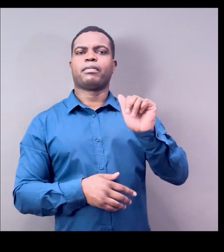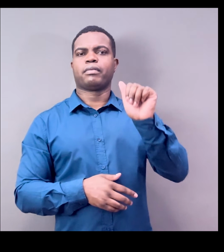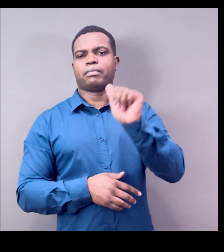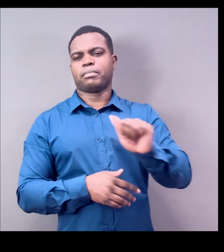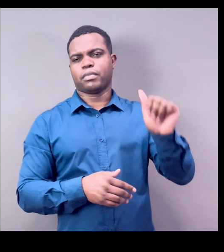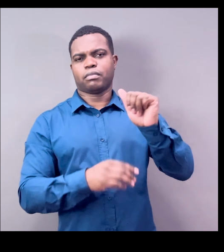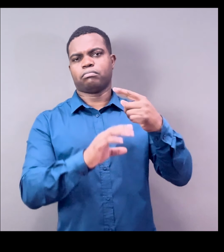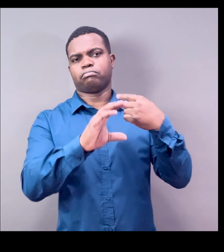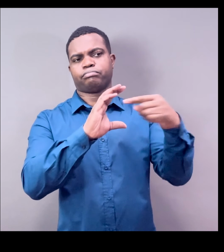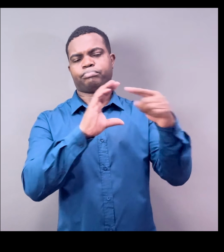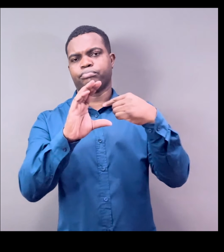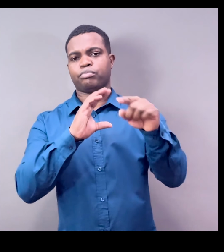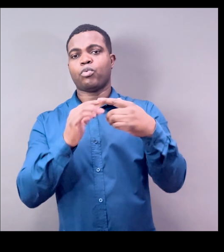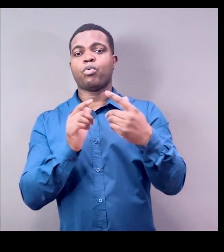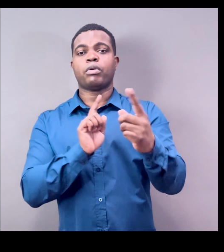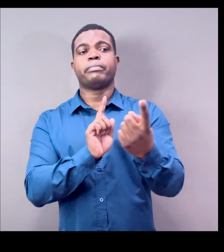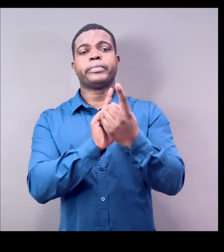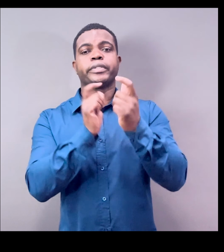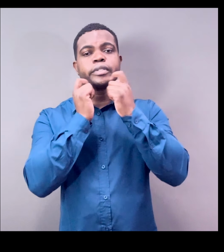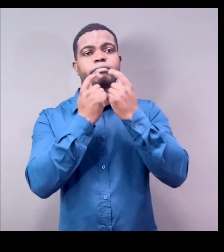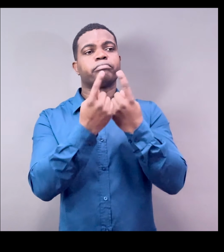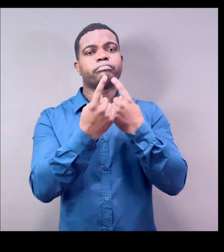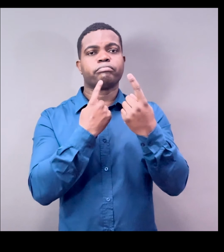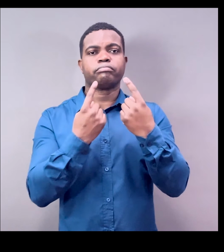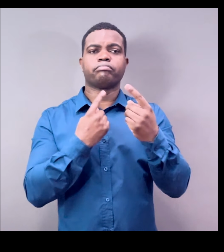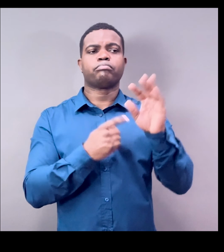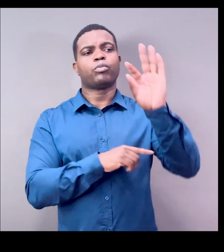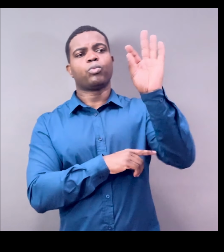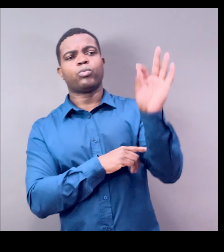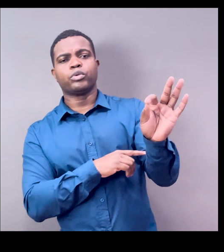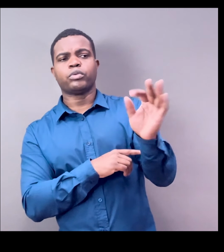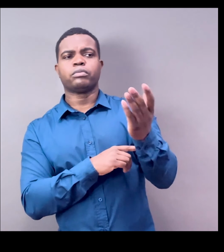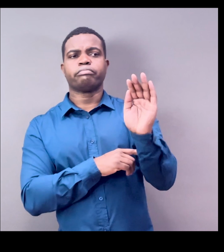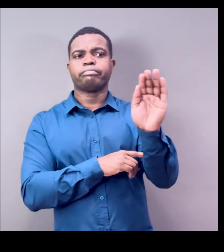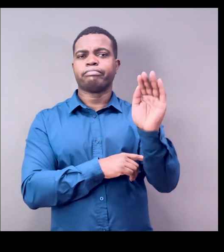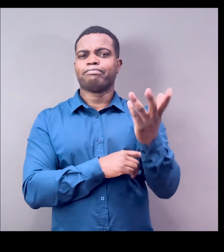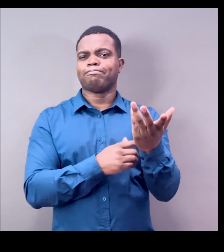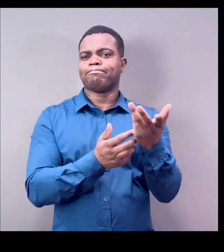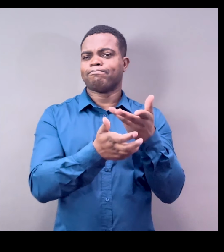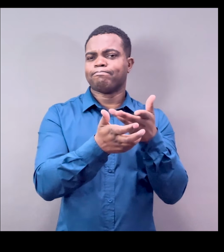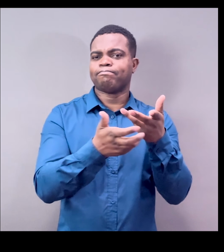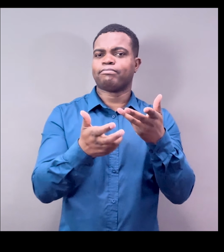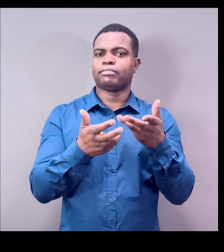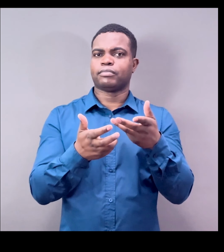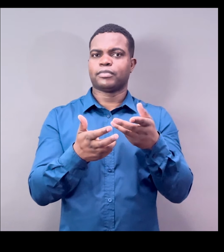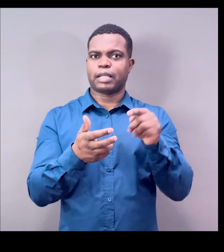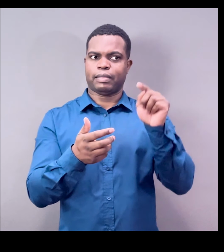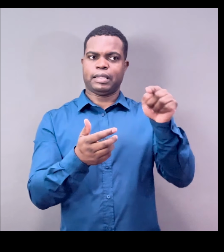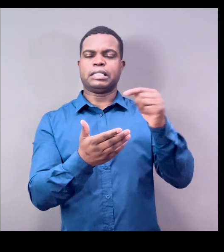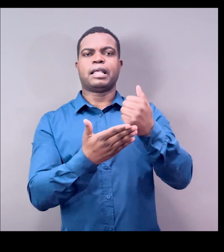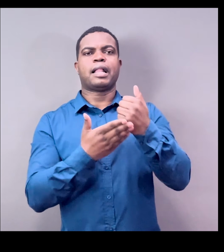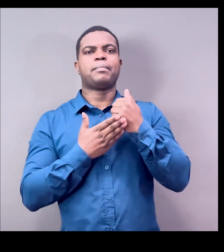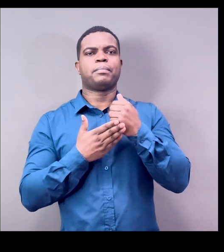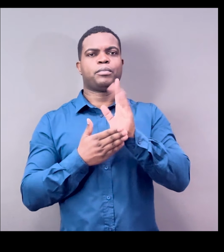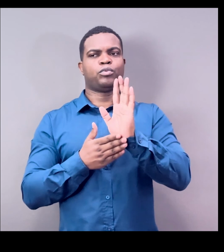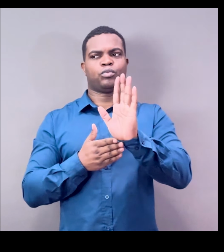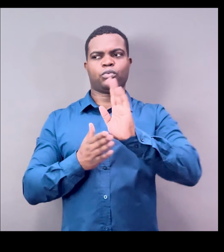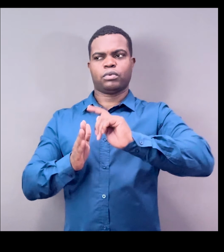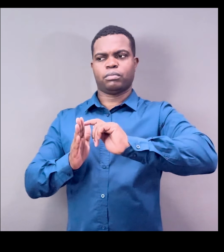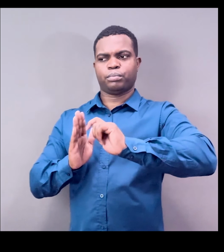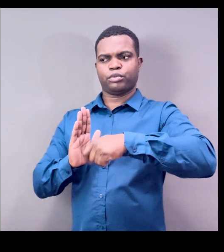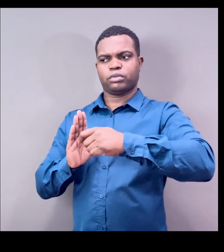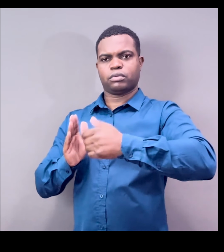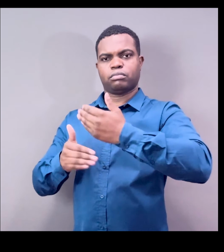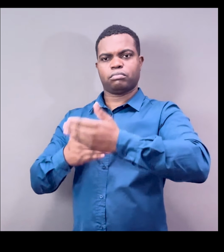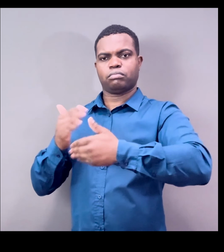to engage them. You need to ask because all this also shapes the outcome